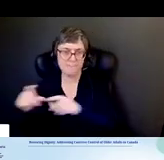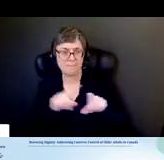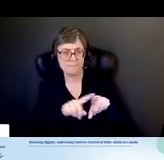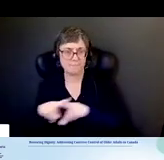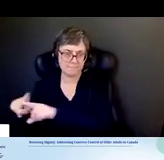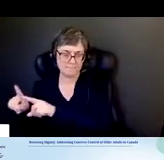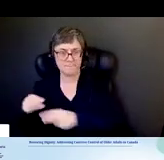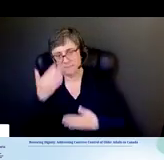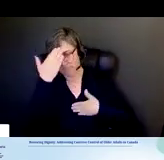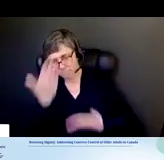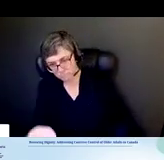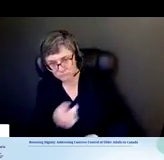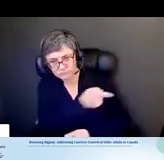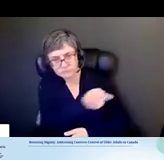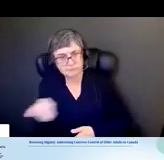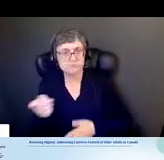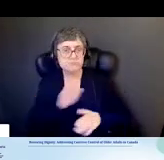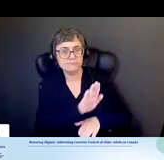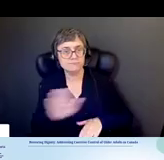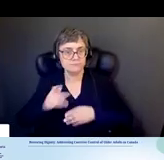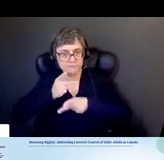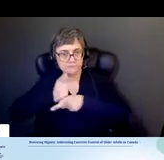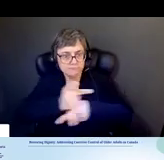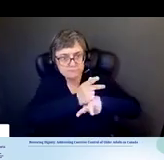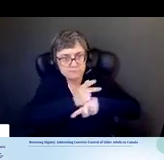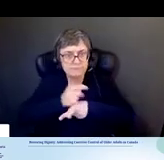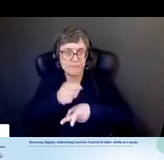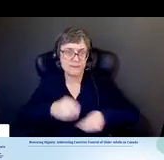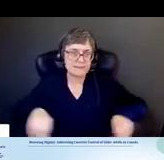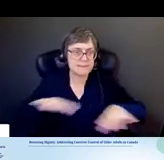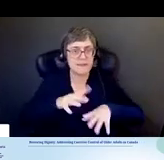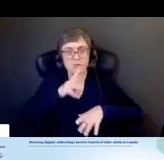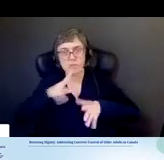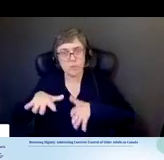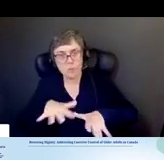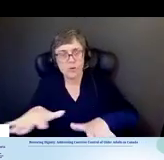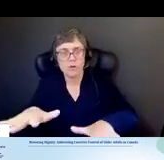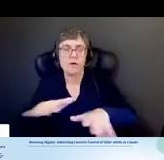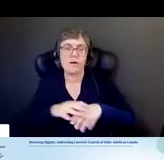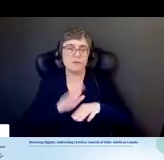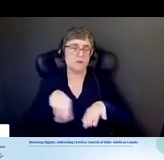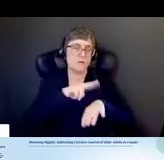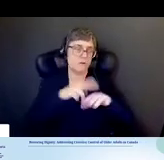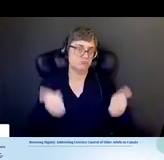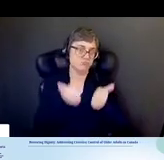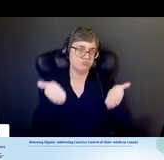their stewardship of this land and of its waters as protectors of its natural abundance throughout the